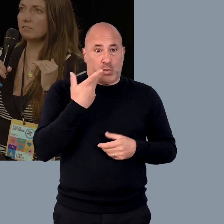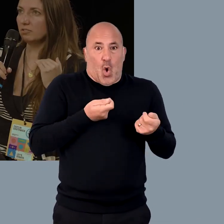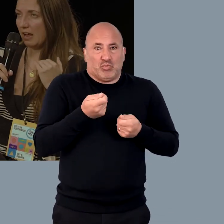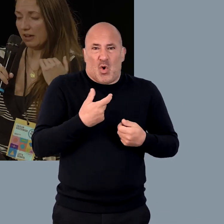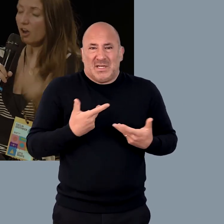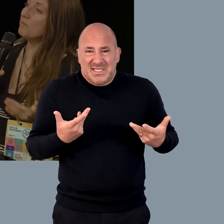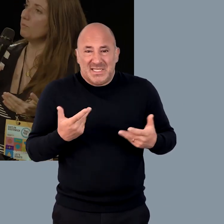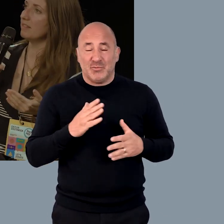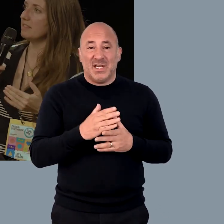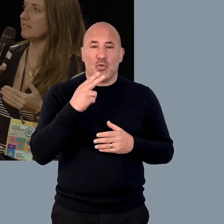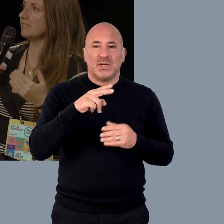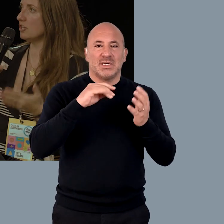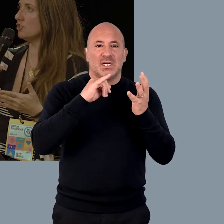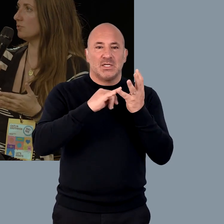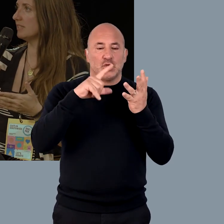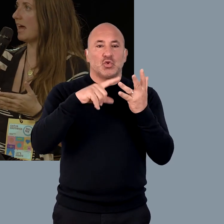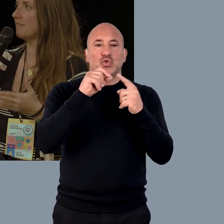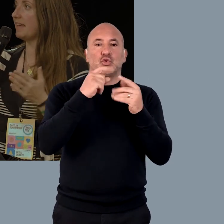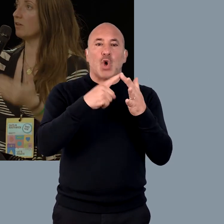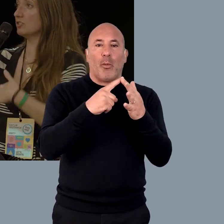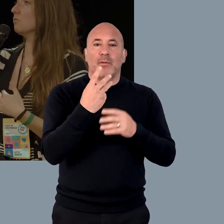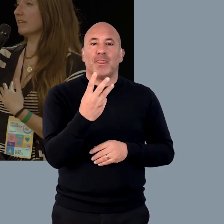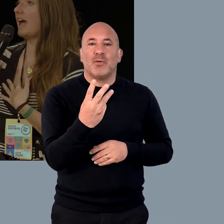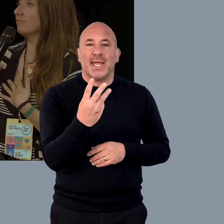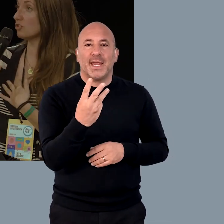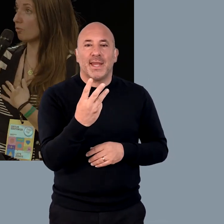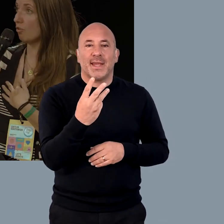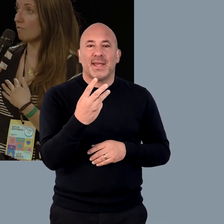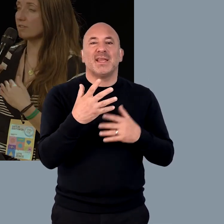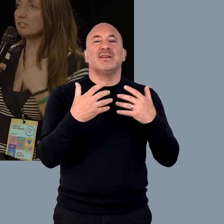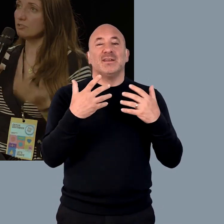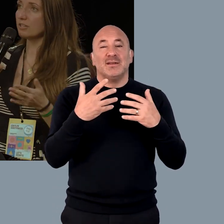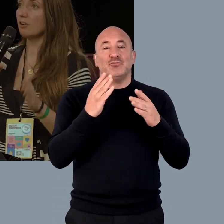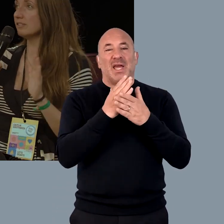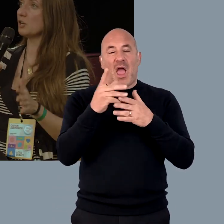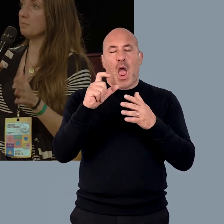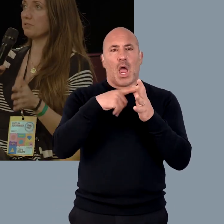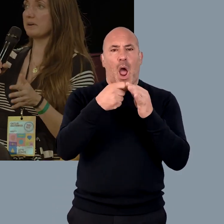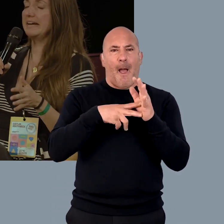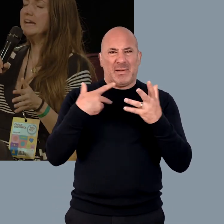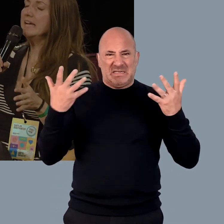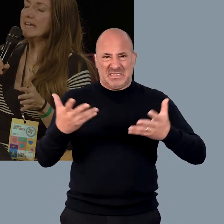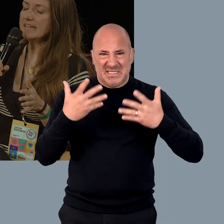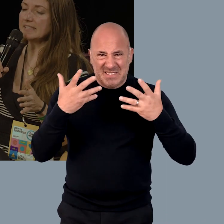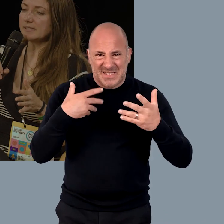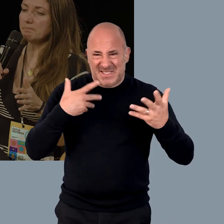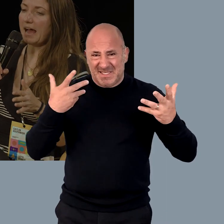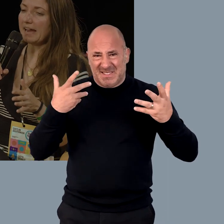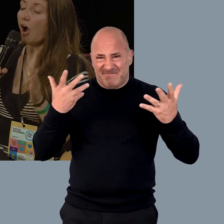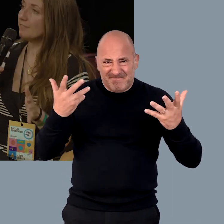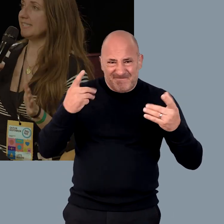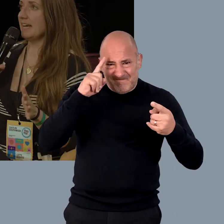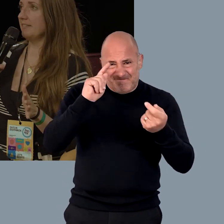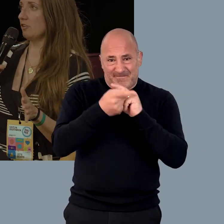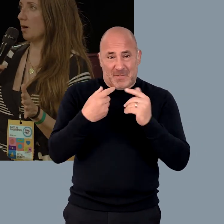organizations cope with these issues that they don't really have control over, it's usually called Scope 3, is